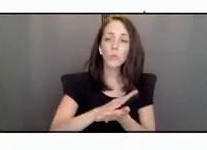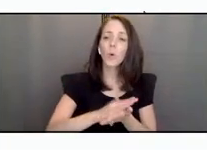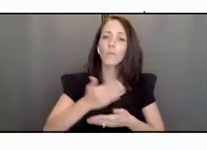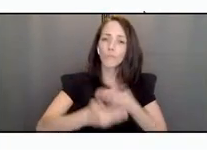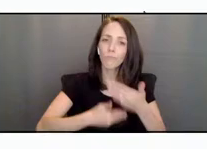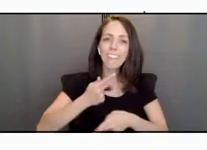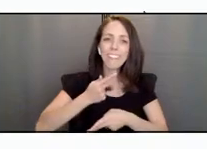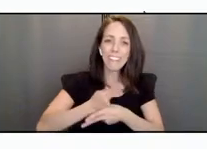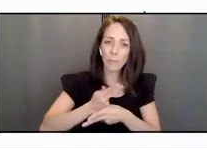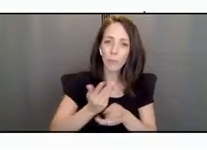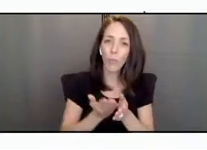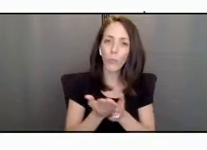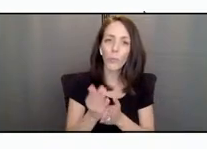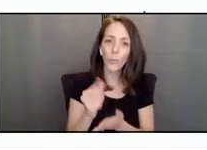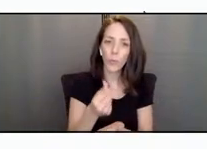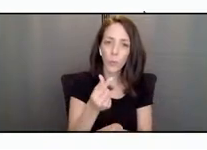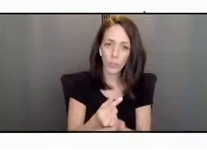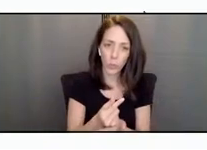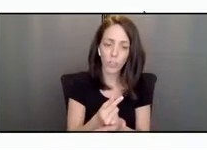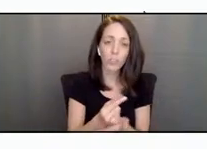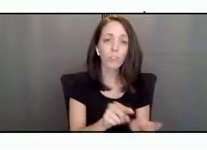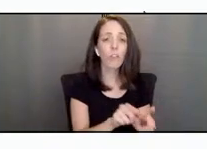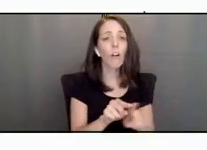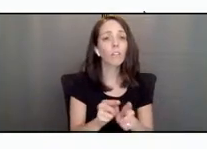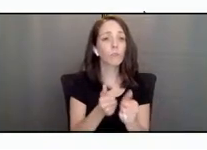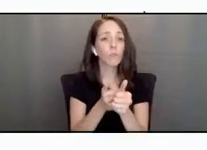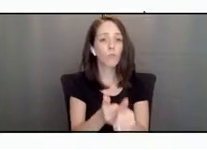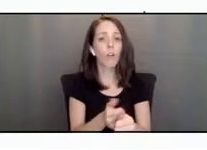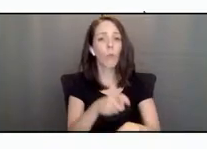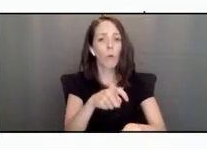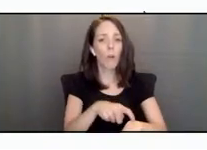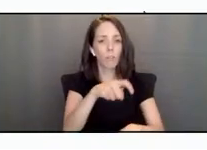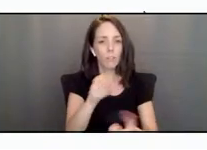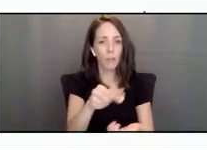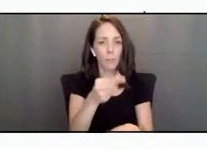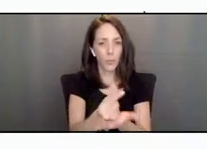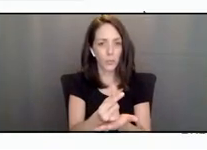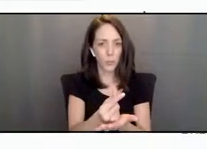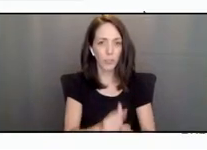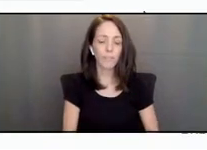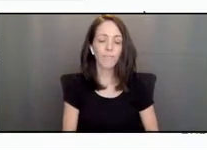and to achieve on-time graduation. Next slide, please.